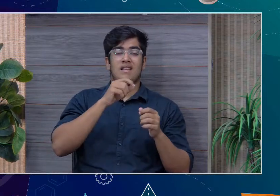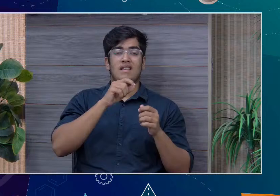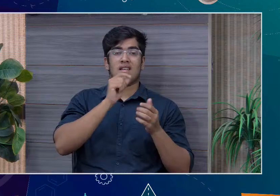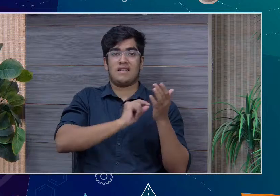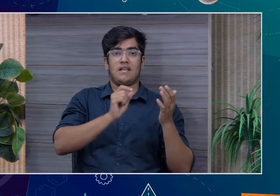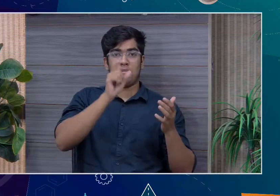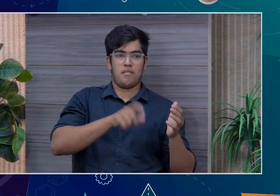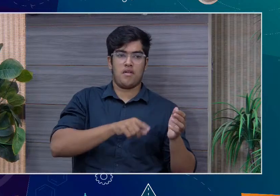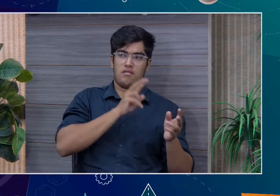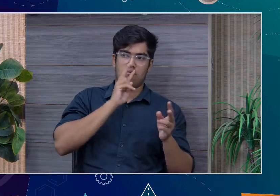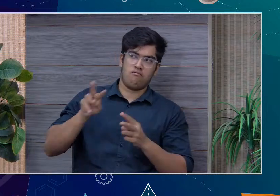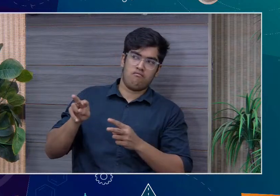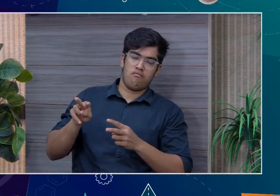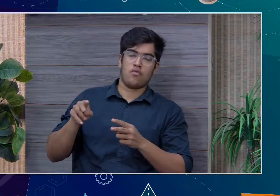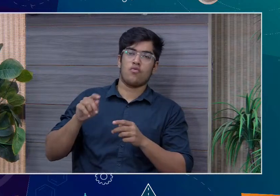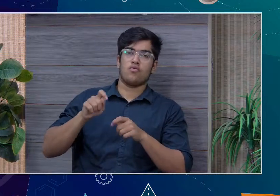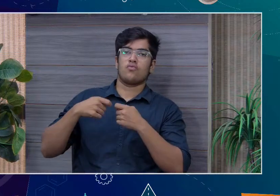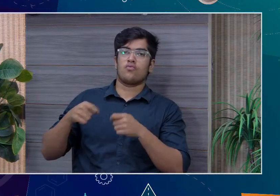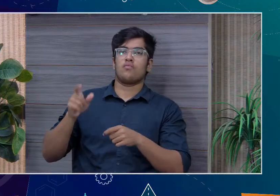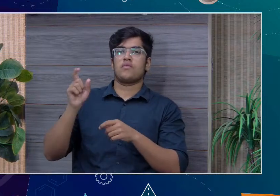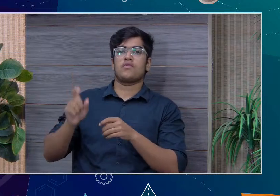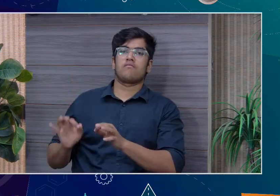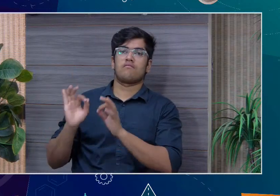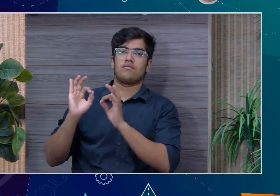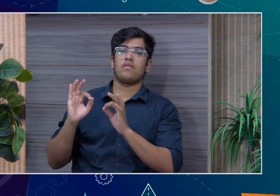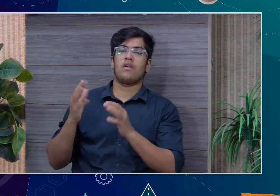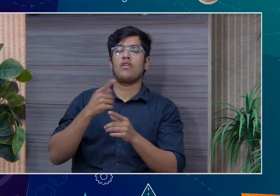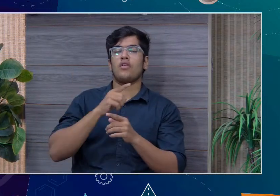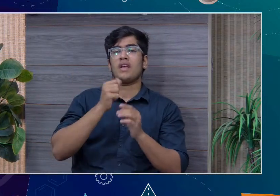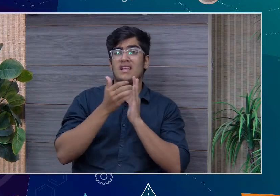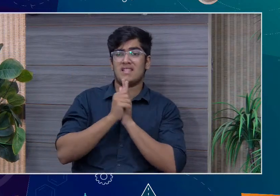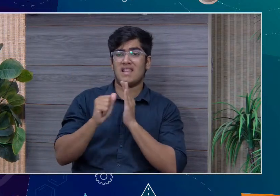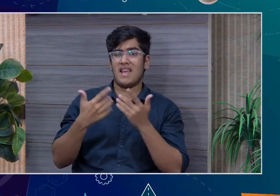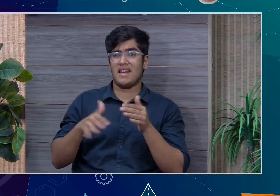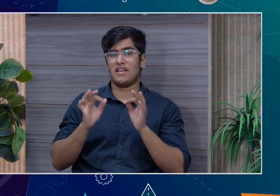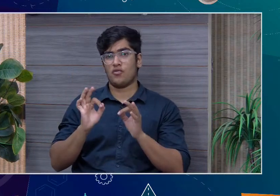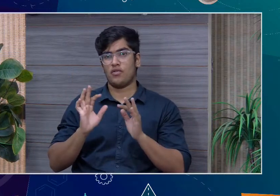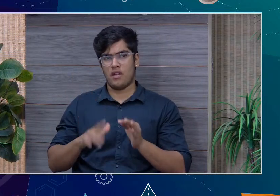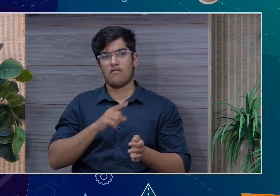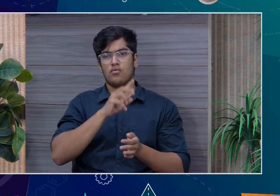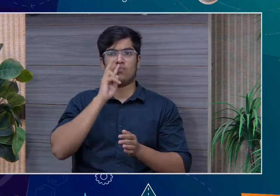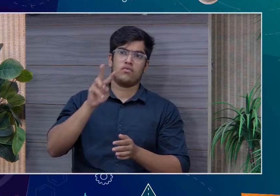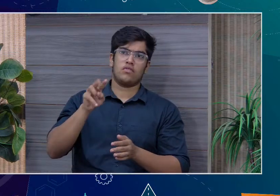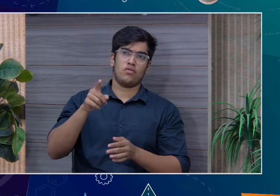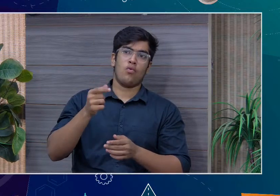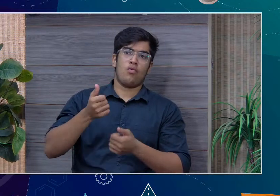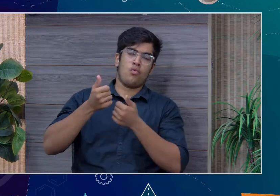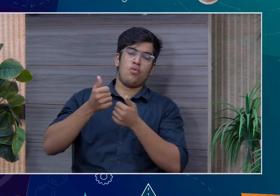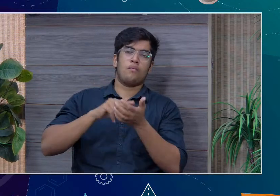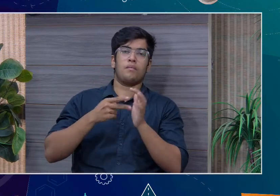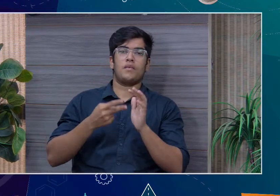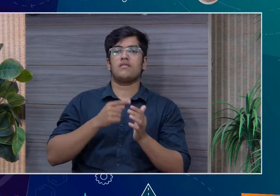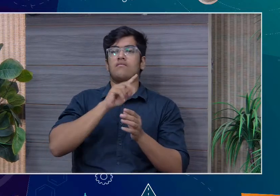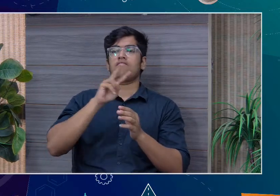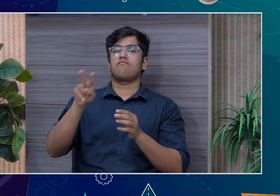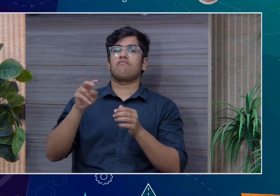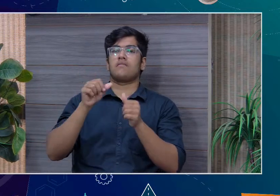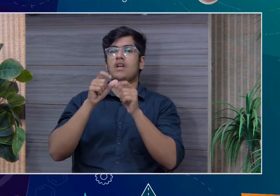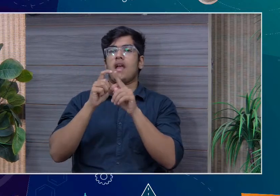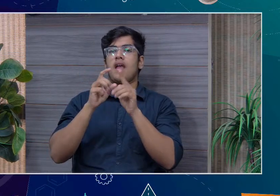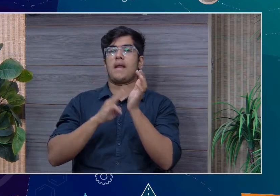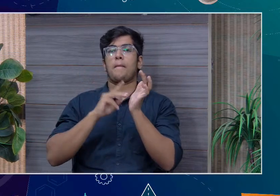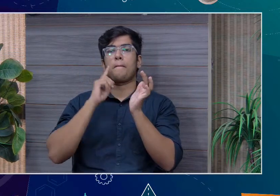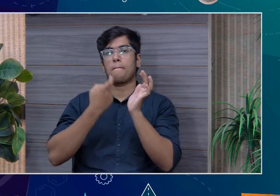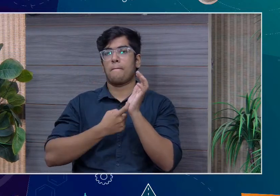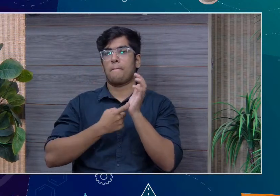skills. Okay. So one can admire anybody for their skills. Yes, ma'am. Anything can be admired in any person. Okay.